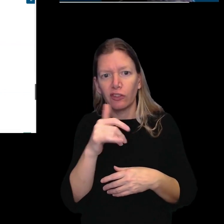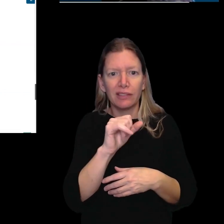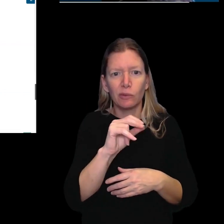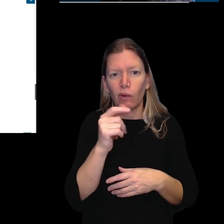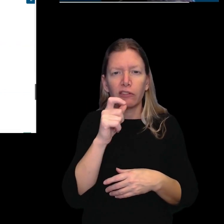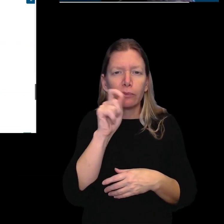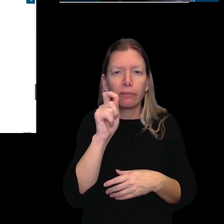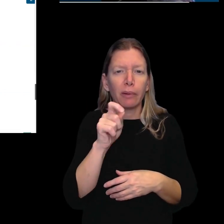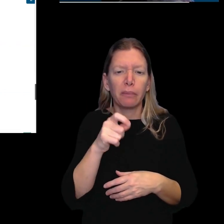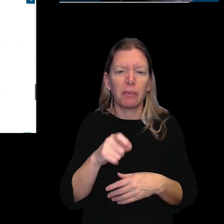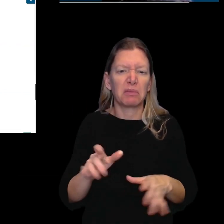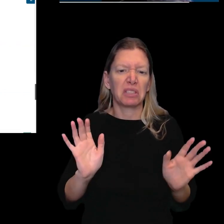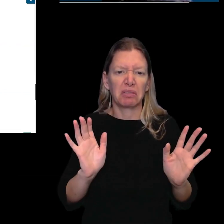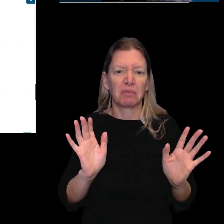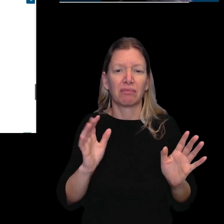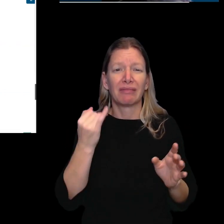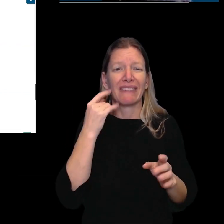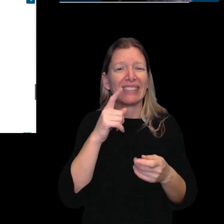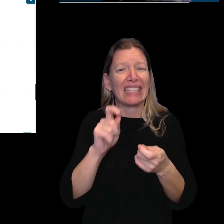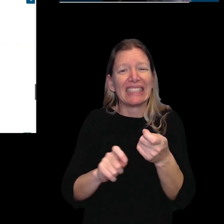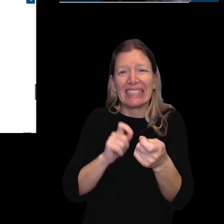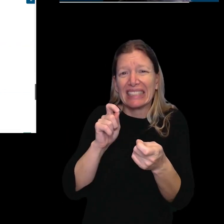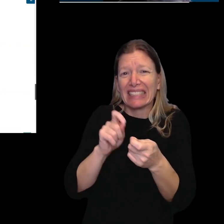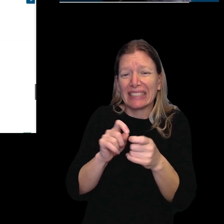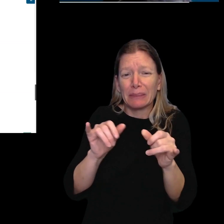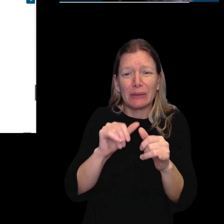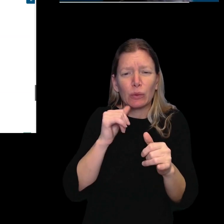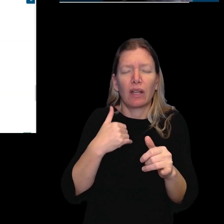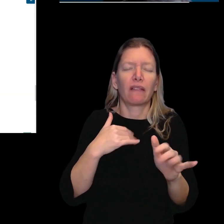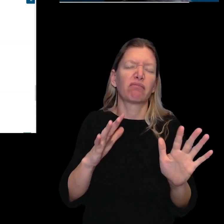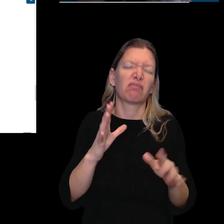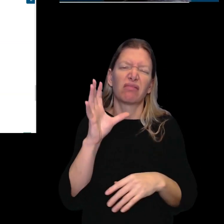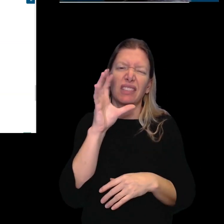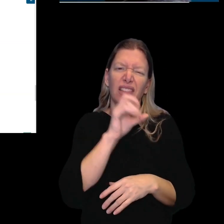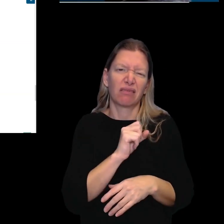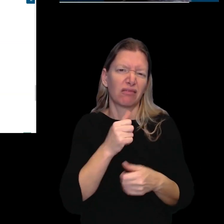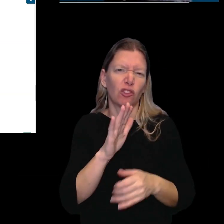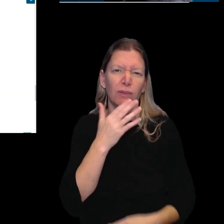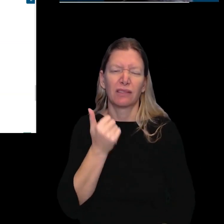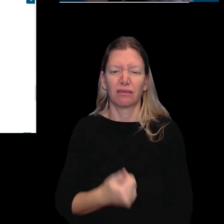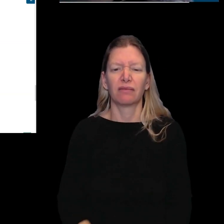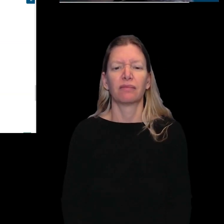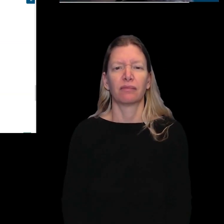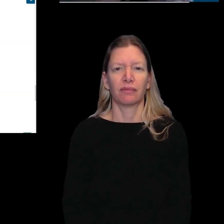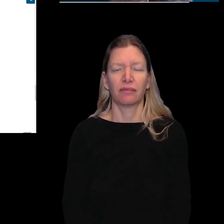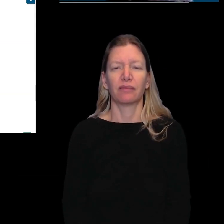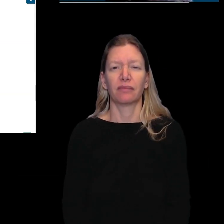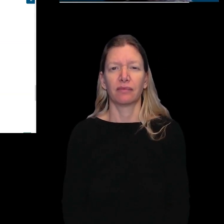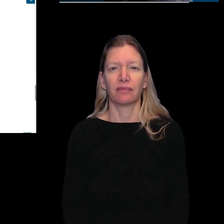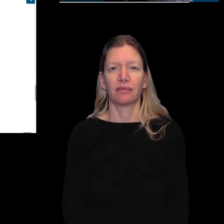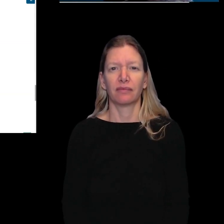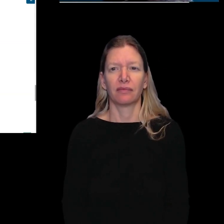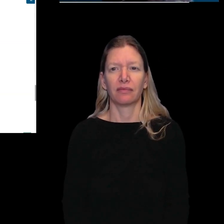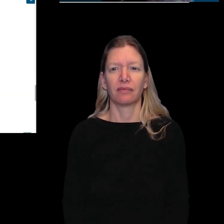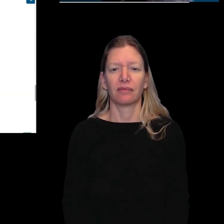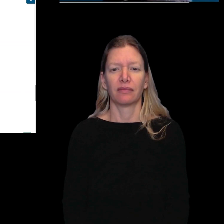of bubbles and stuff. Um, if you don't know if you can't get exact measures, try your